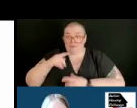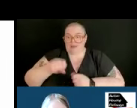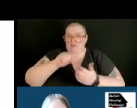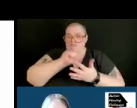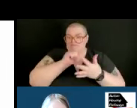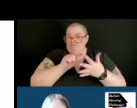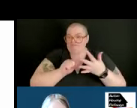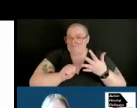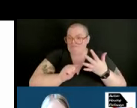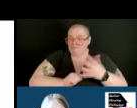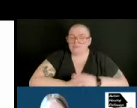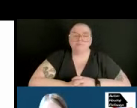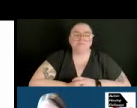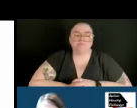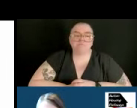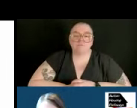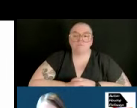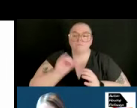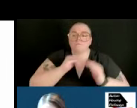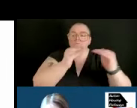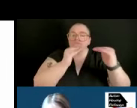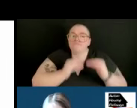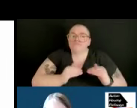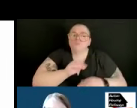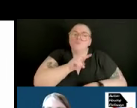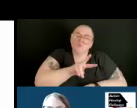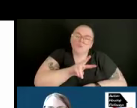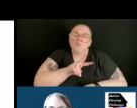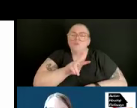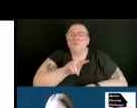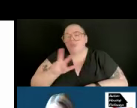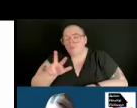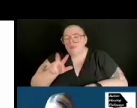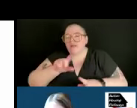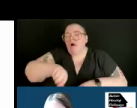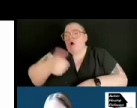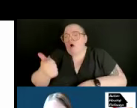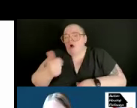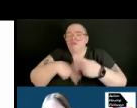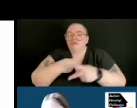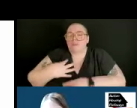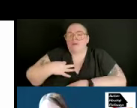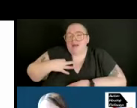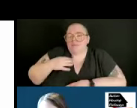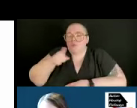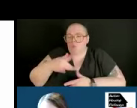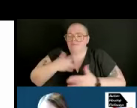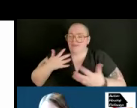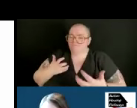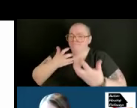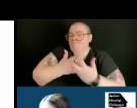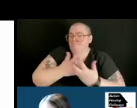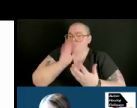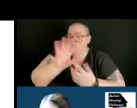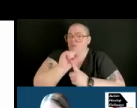And then 2 or 3 additional applications that might be appropriate to your situation. These might